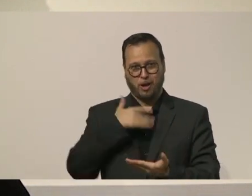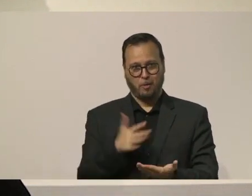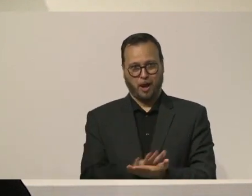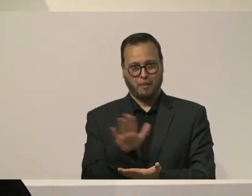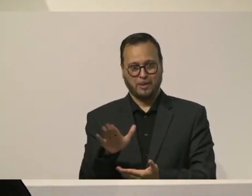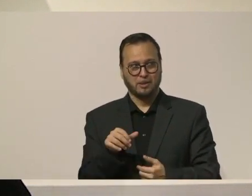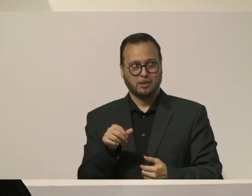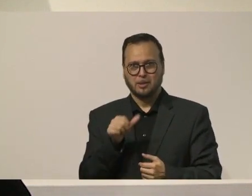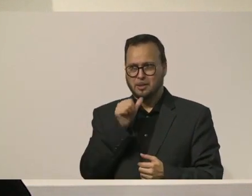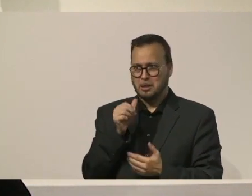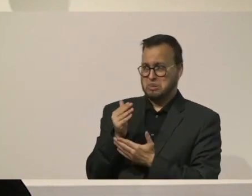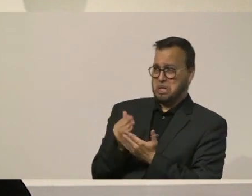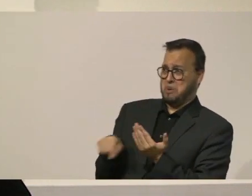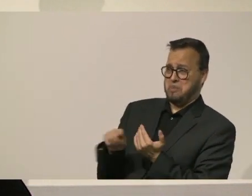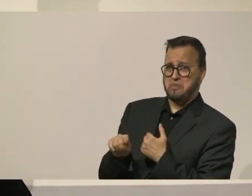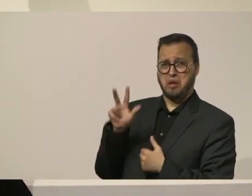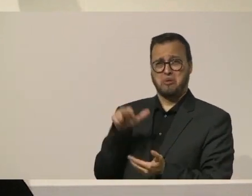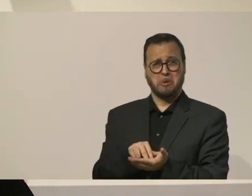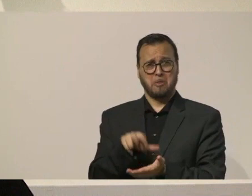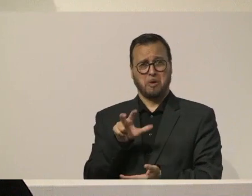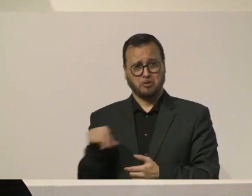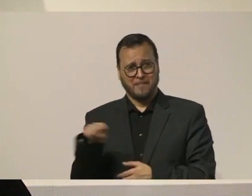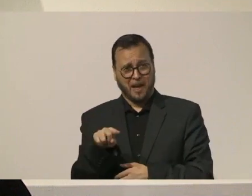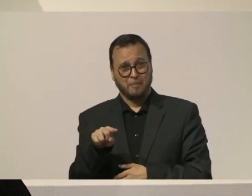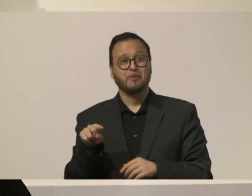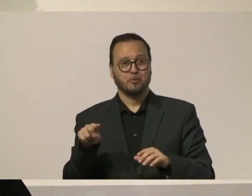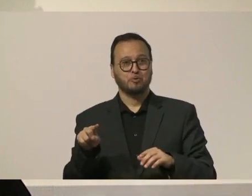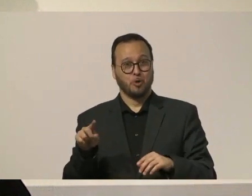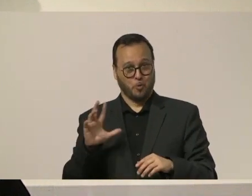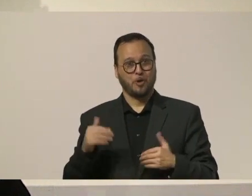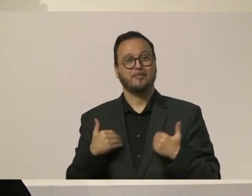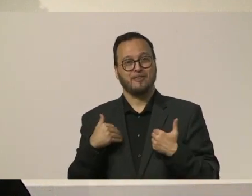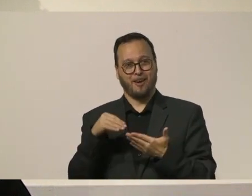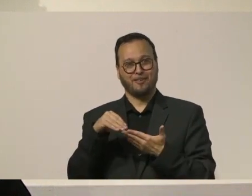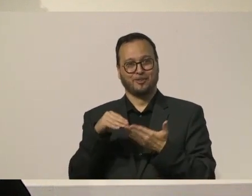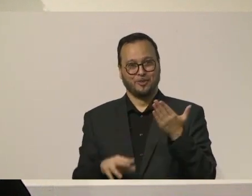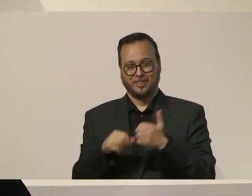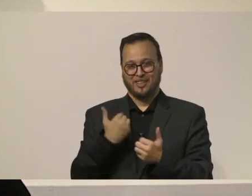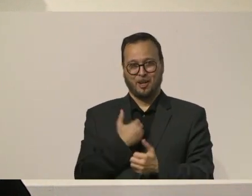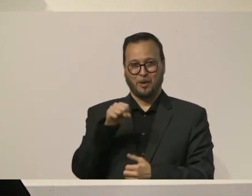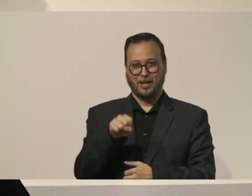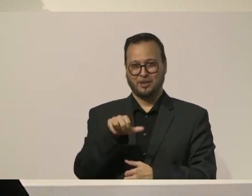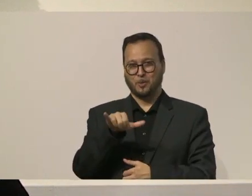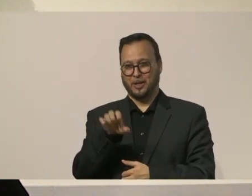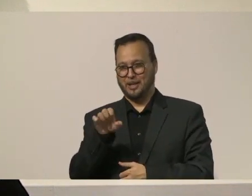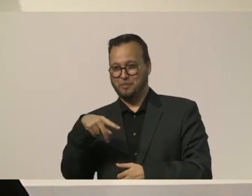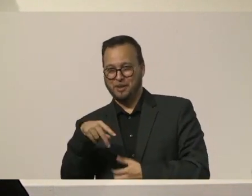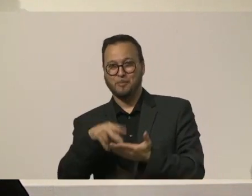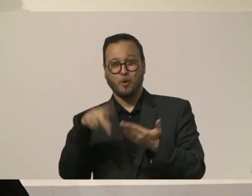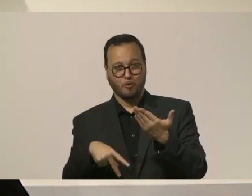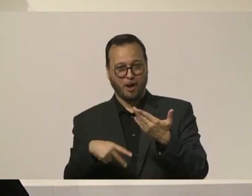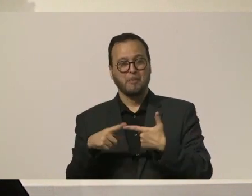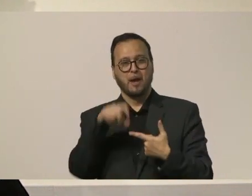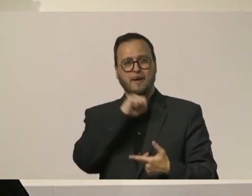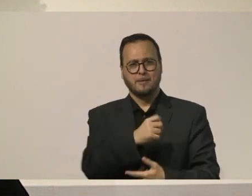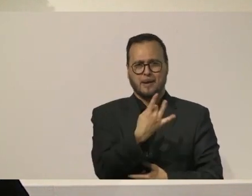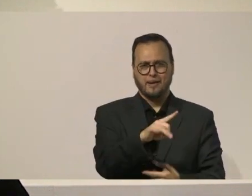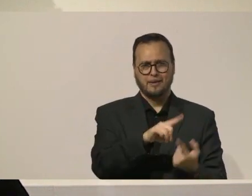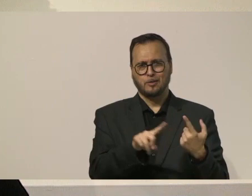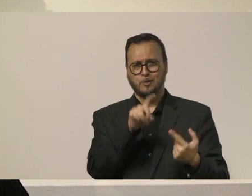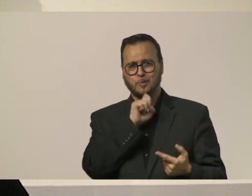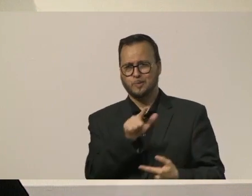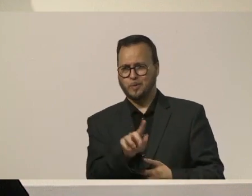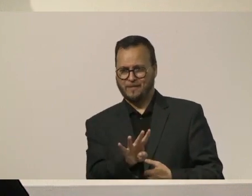about 3,300 of them, were young students in our SYEP program, ages 14 to 24.